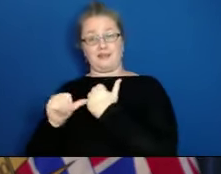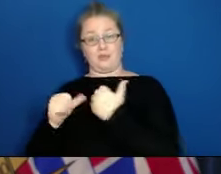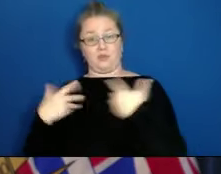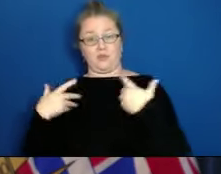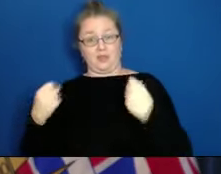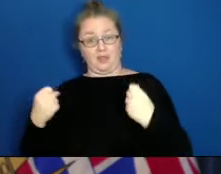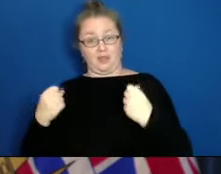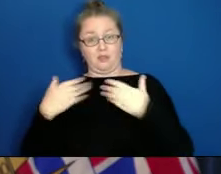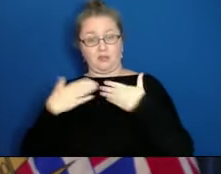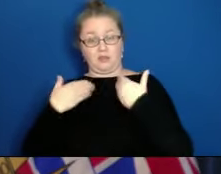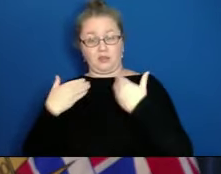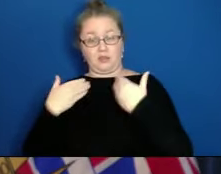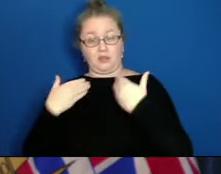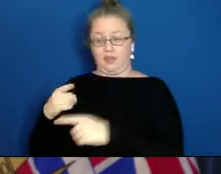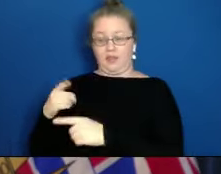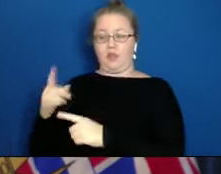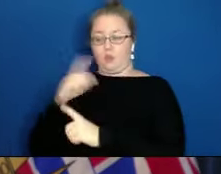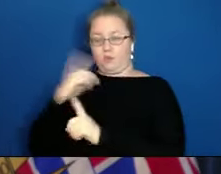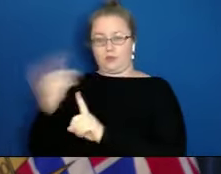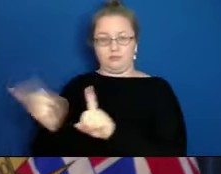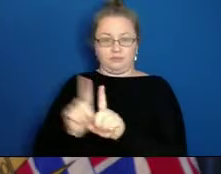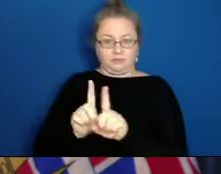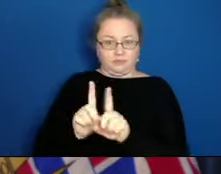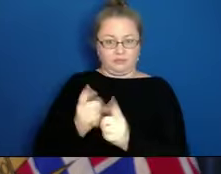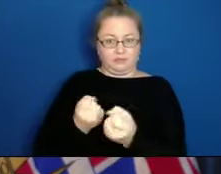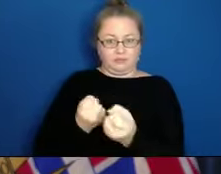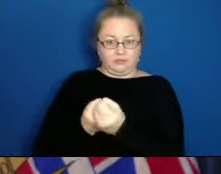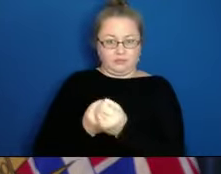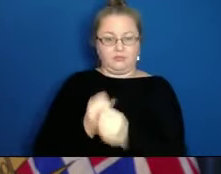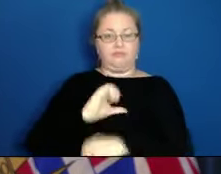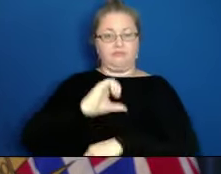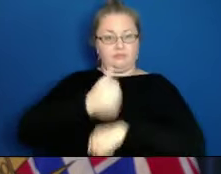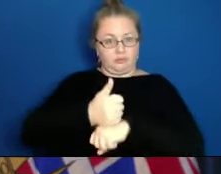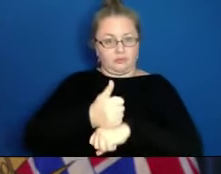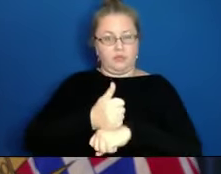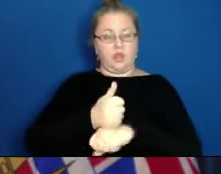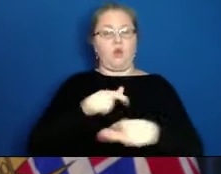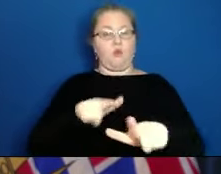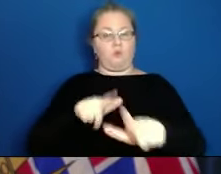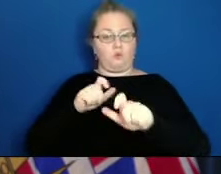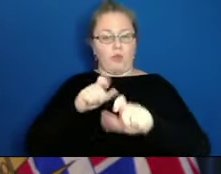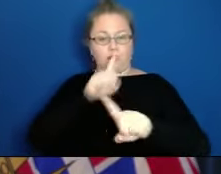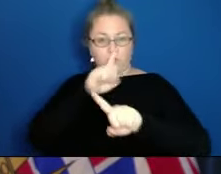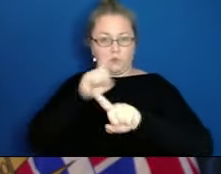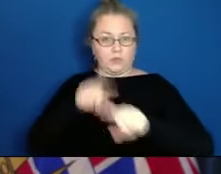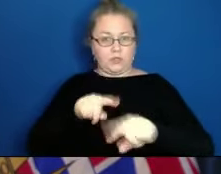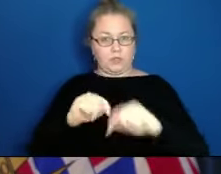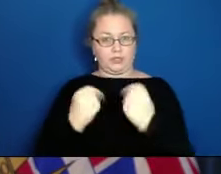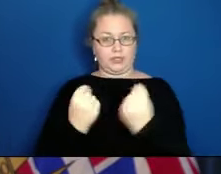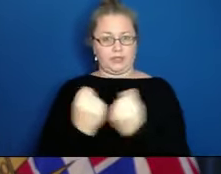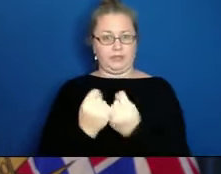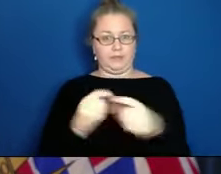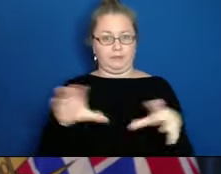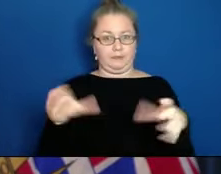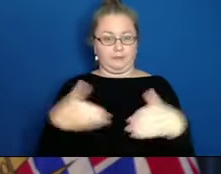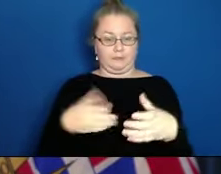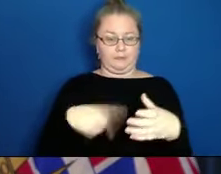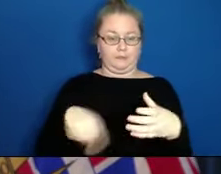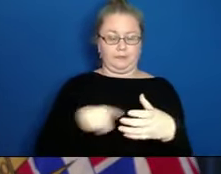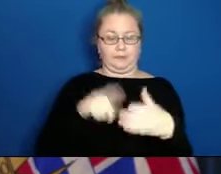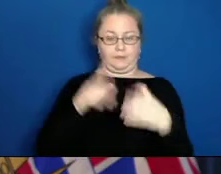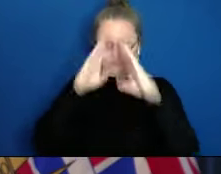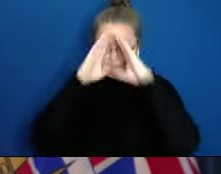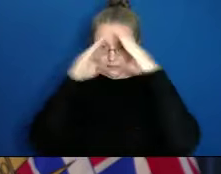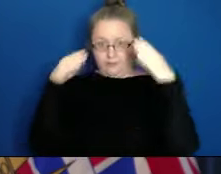Health and Vancouver Coastal Health to establish a rapid response team to focus on those workplace